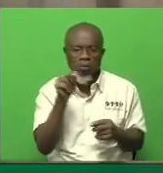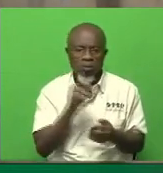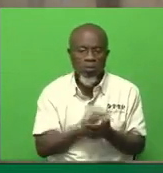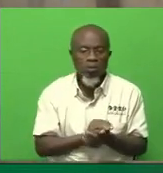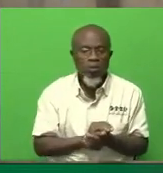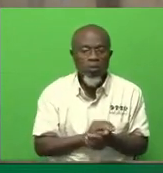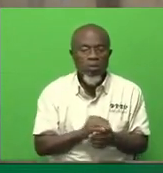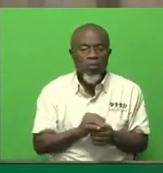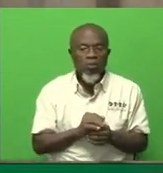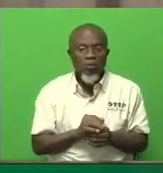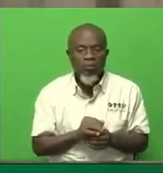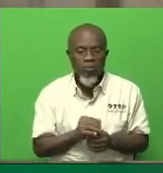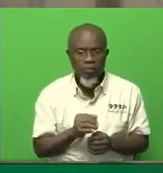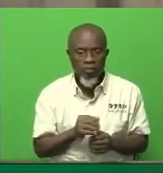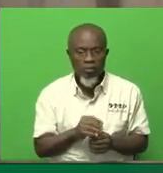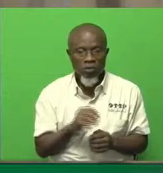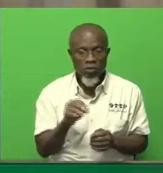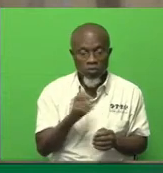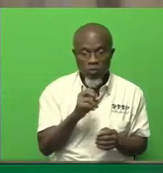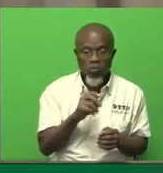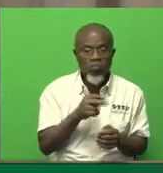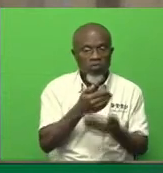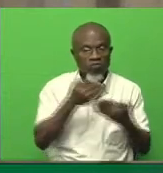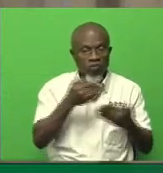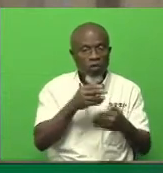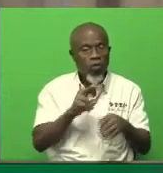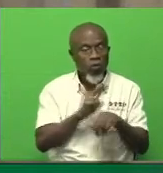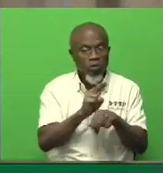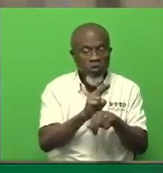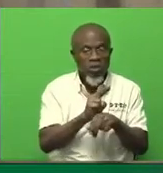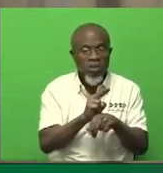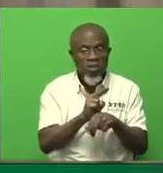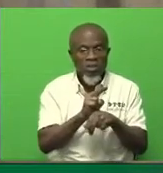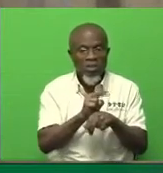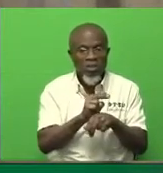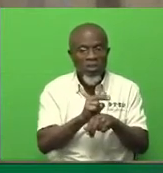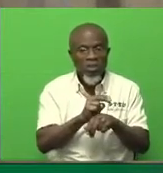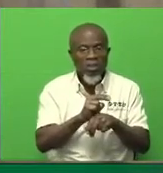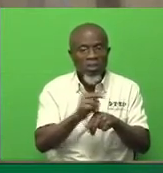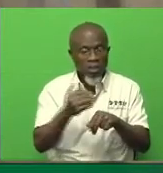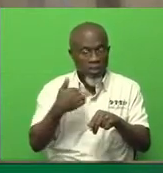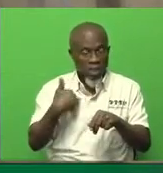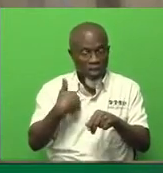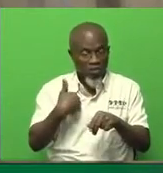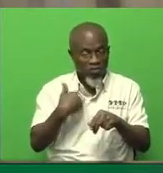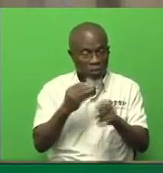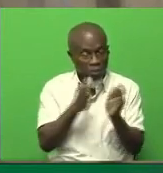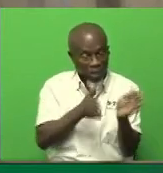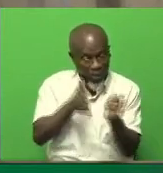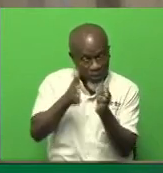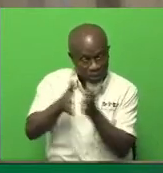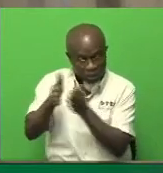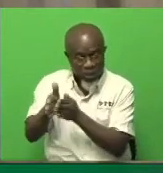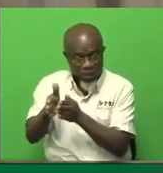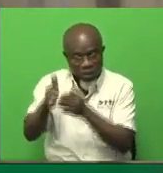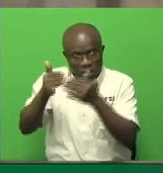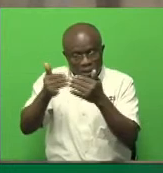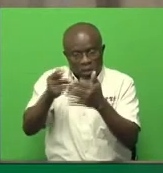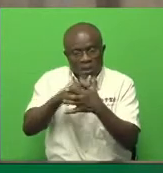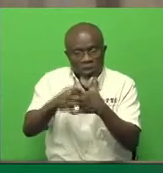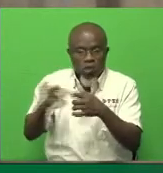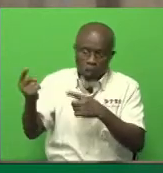in our darkest times you would not be facing the problems that you are facing here today and